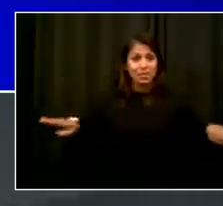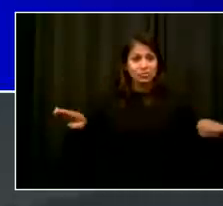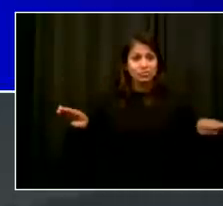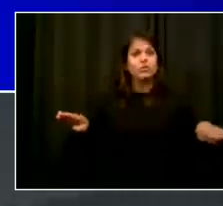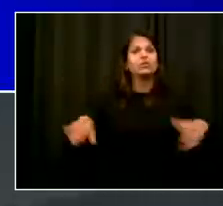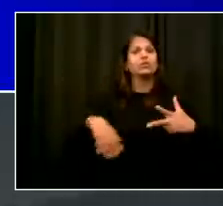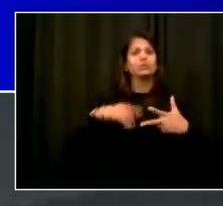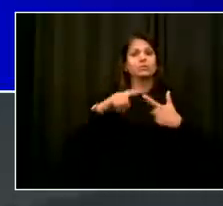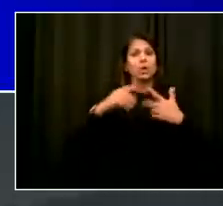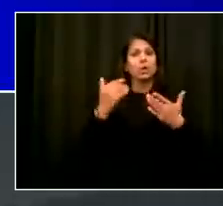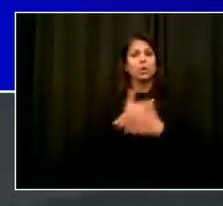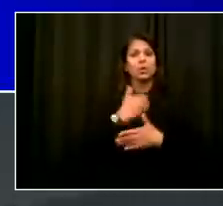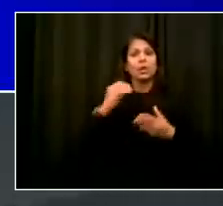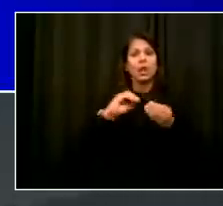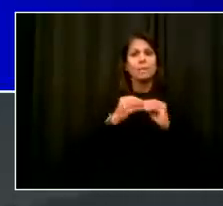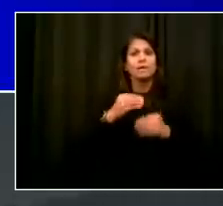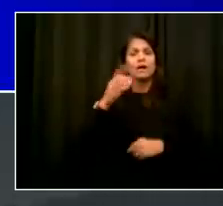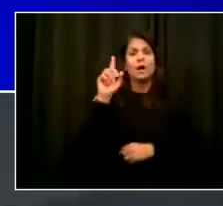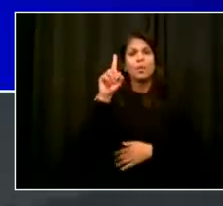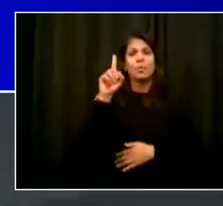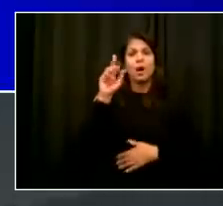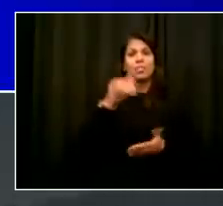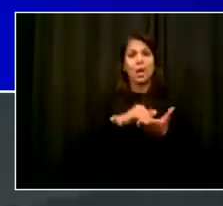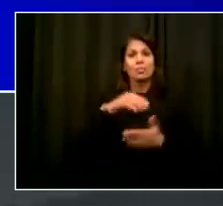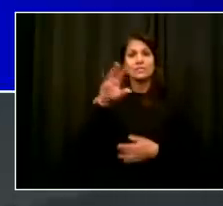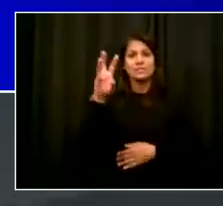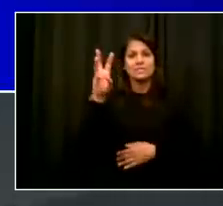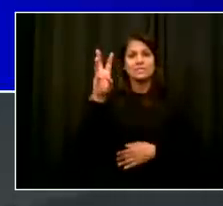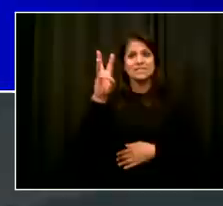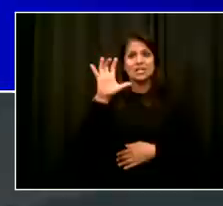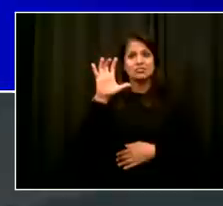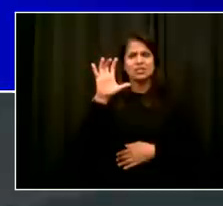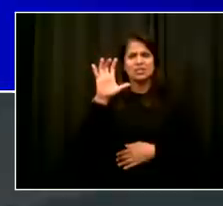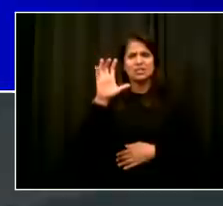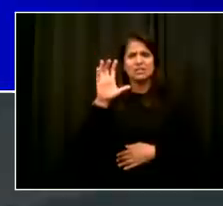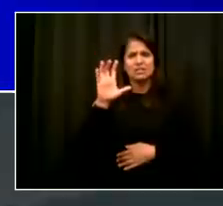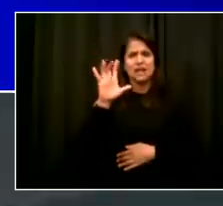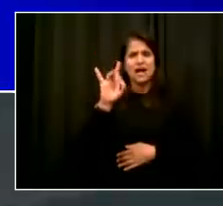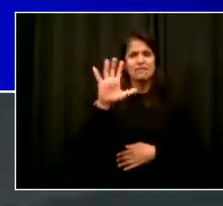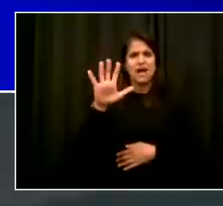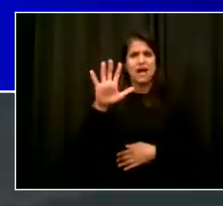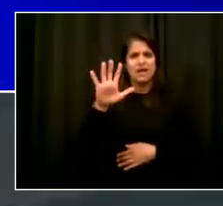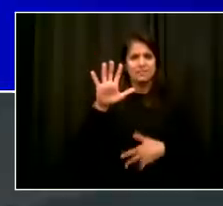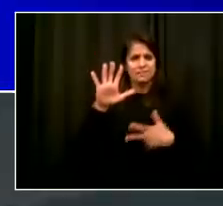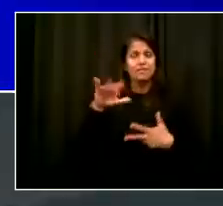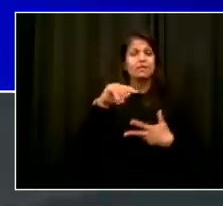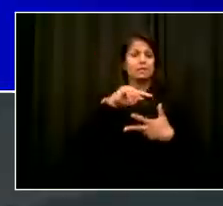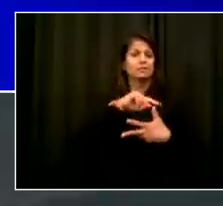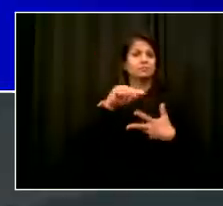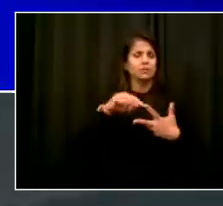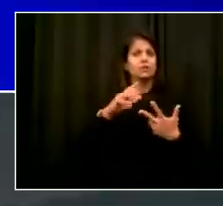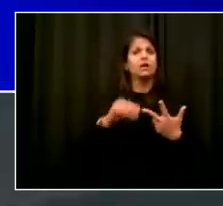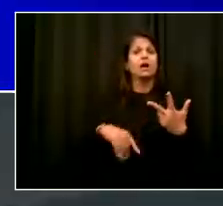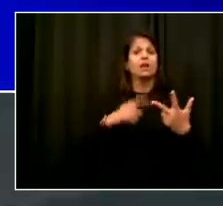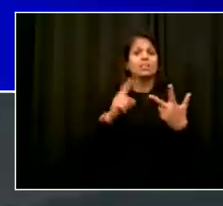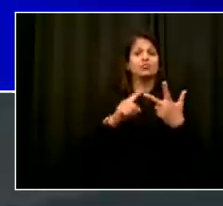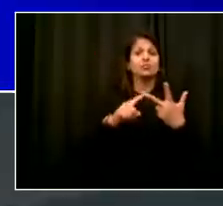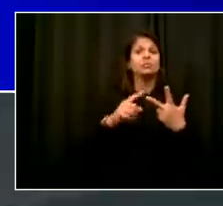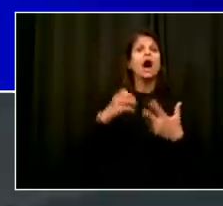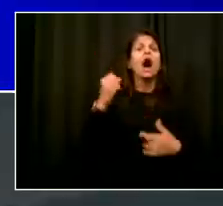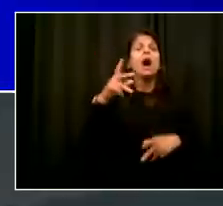now, 1,685 cases. And number three, percentage of people testing citywide positive for COVID-19, threshold